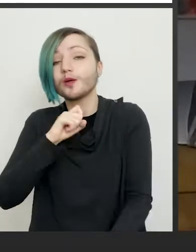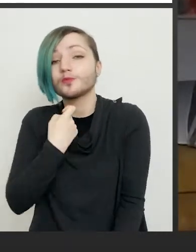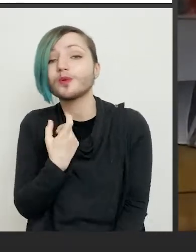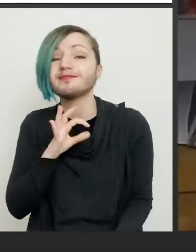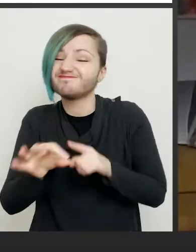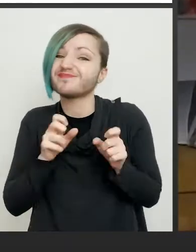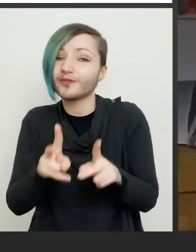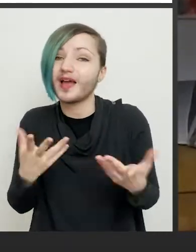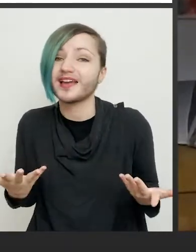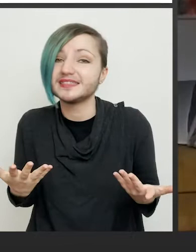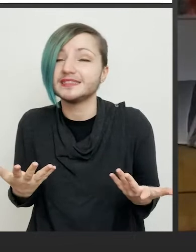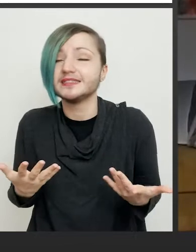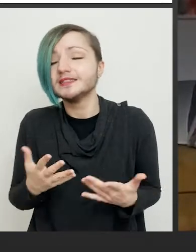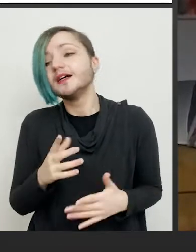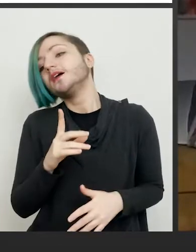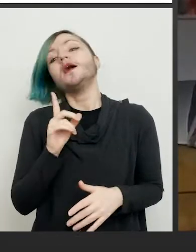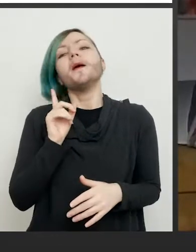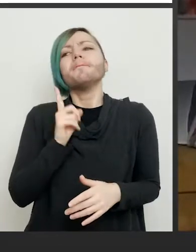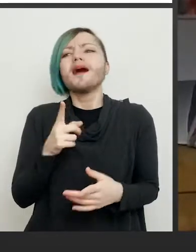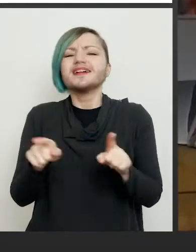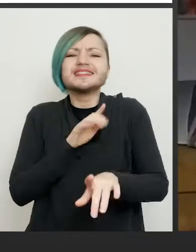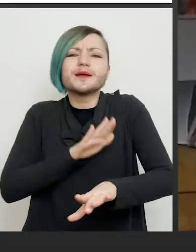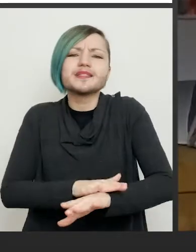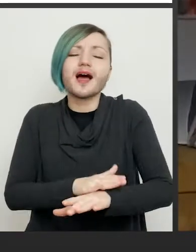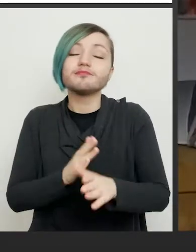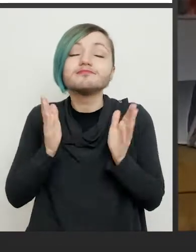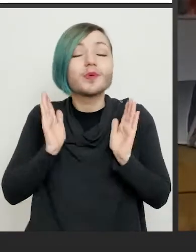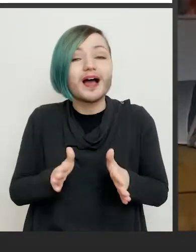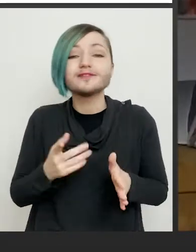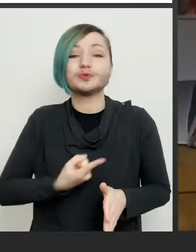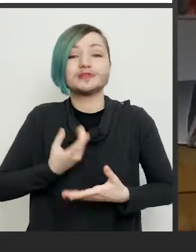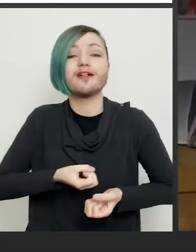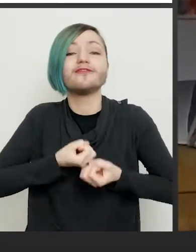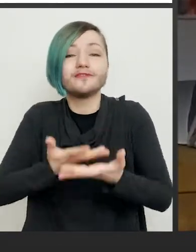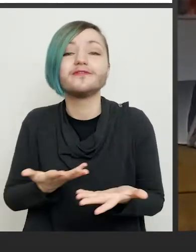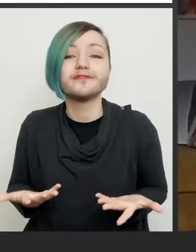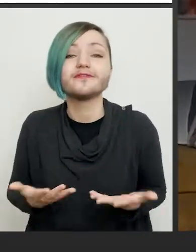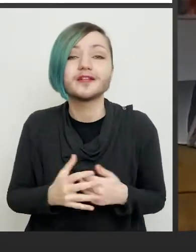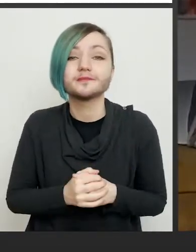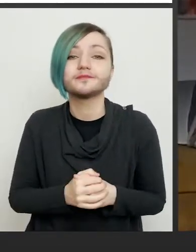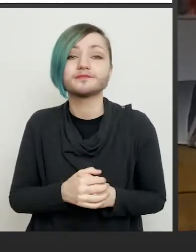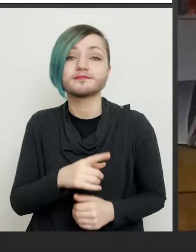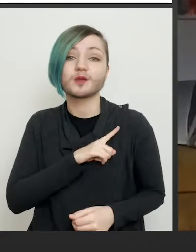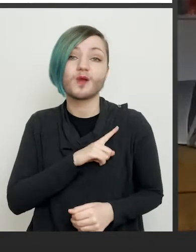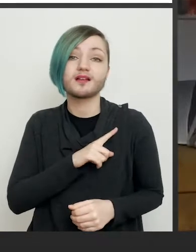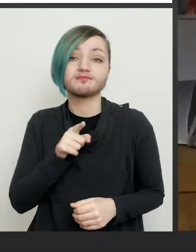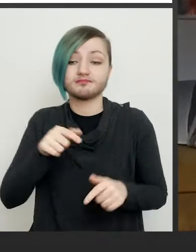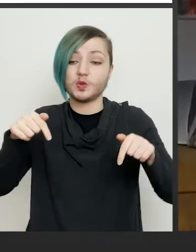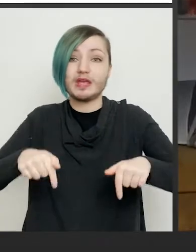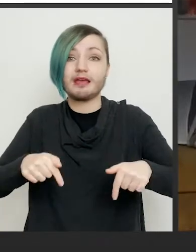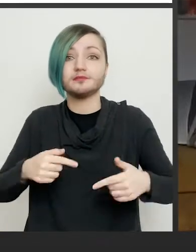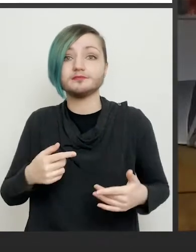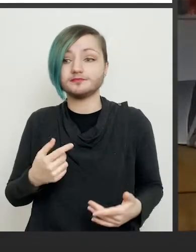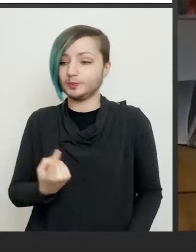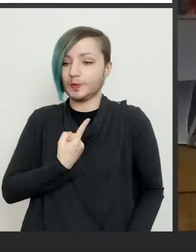in certain ways. But at the same time, you just really have to be yourself, because you are here to be yourself,